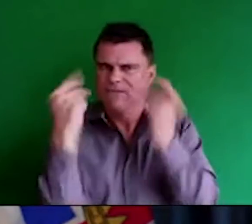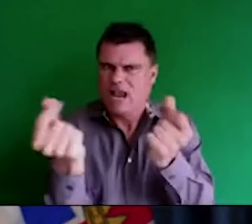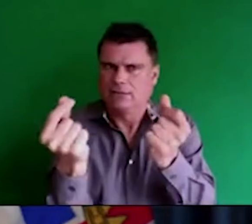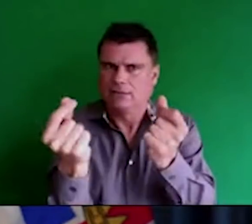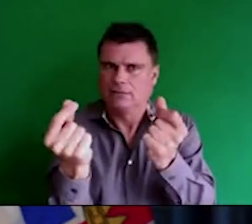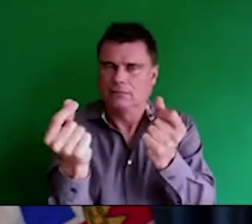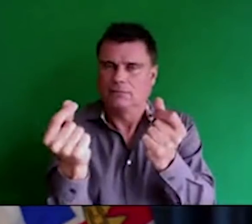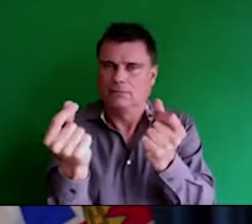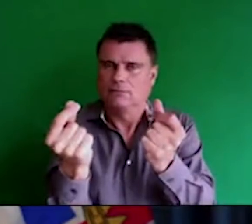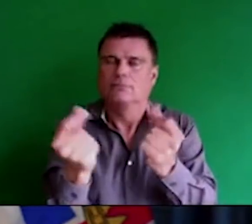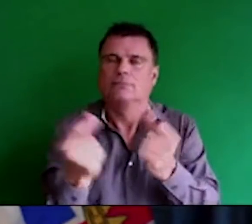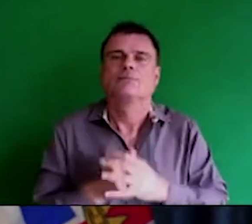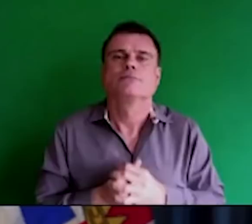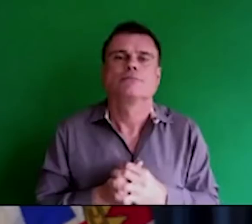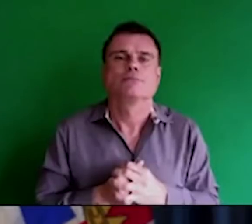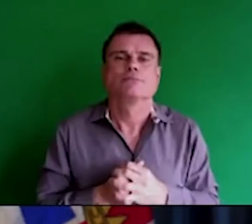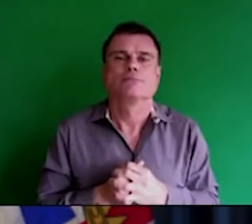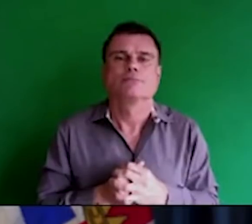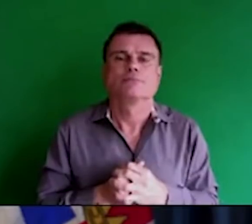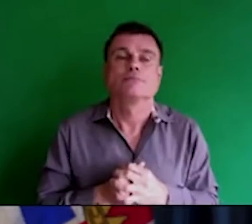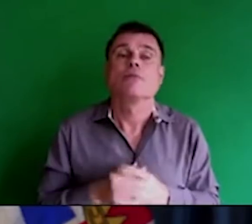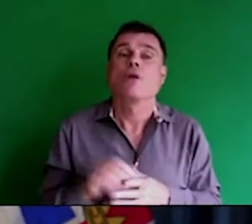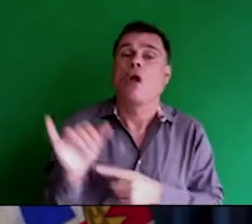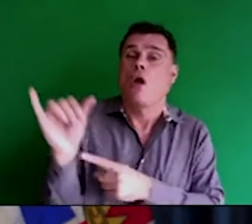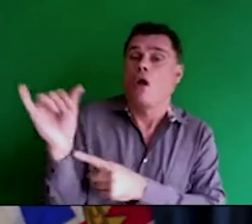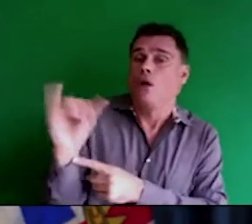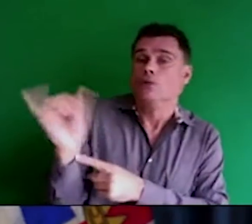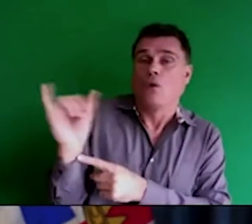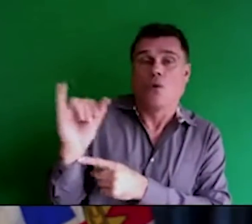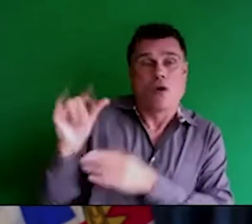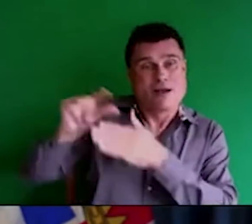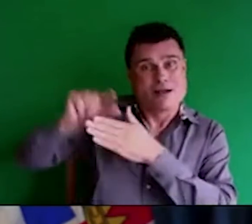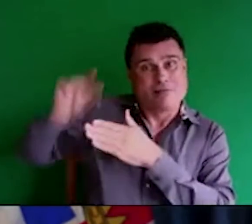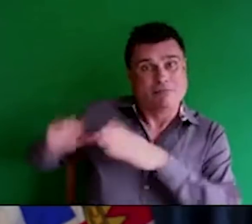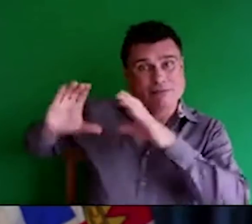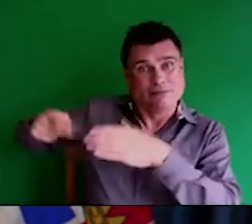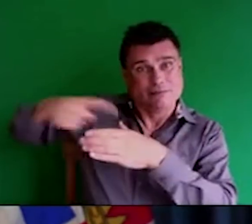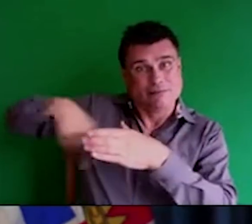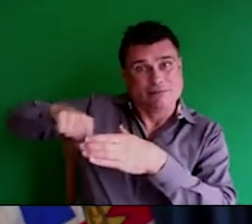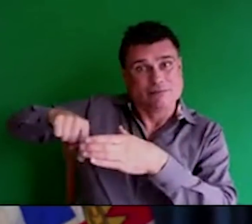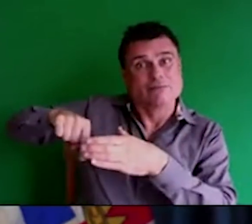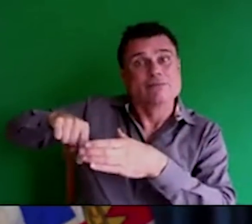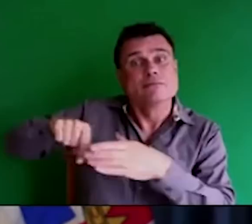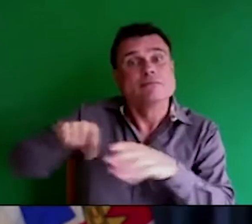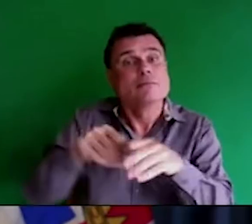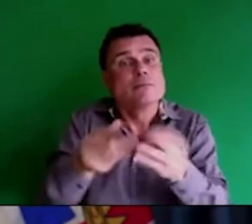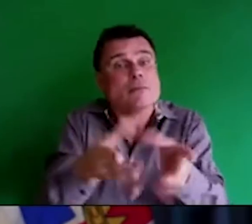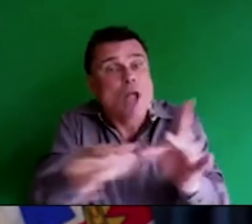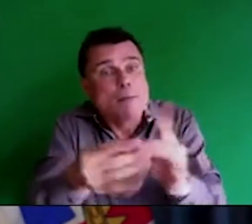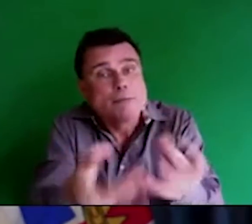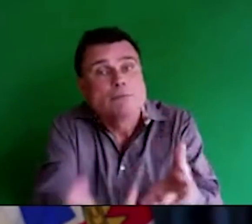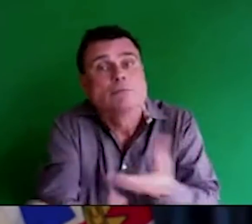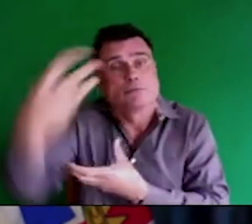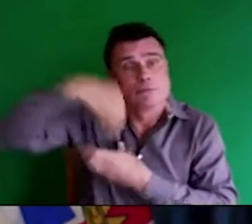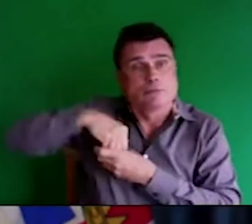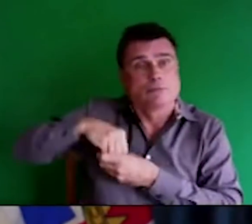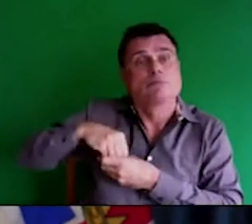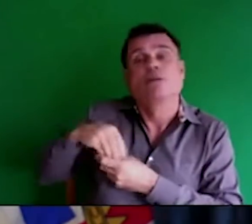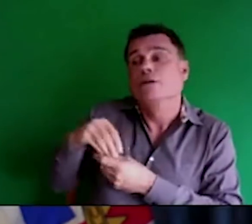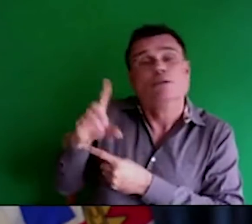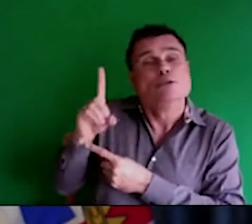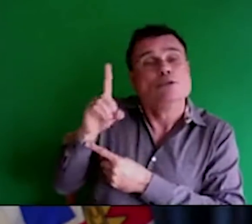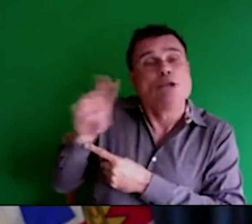government to amplify Dr. Henry's message through online and TV advertising, information being made available in